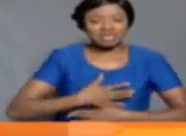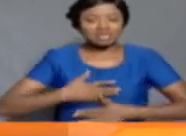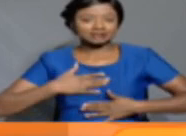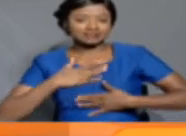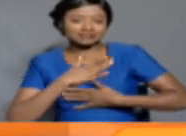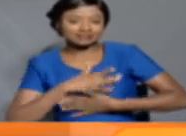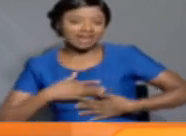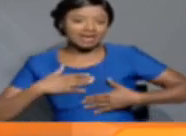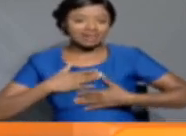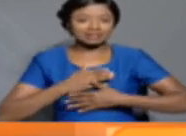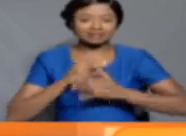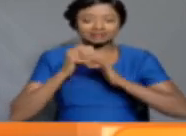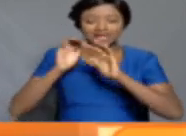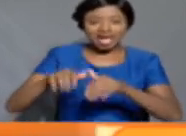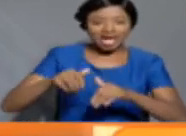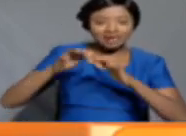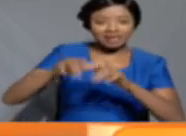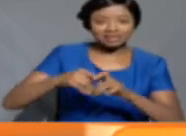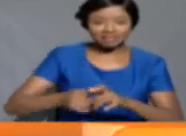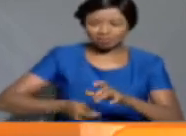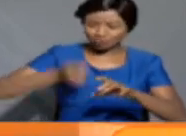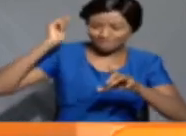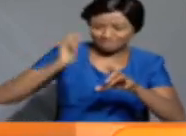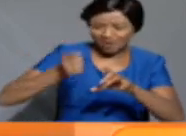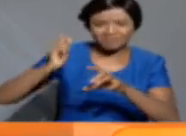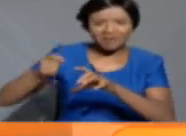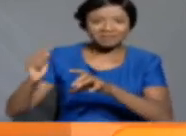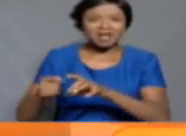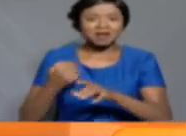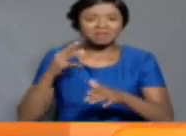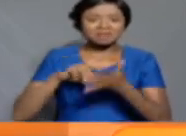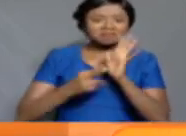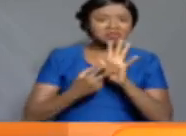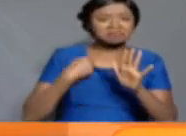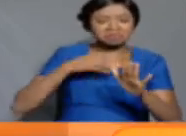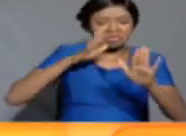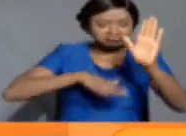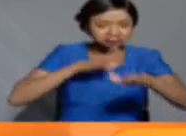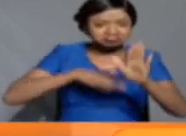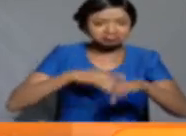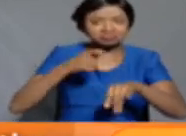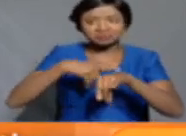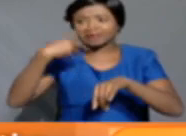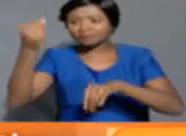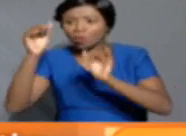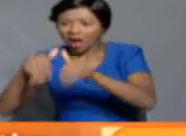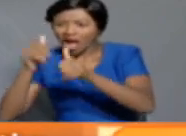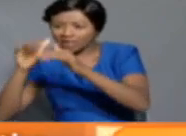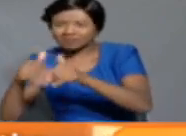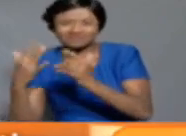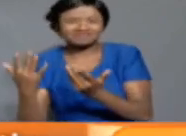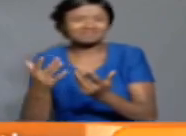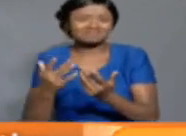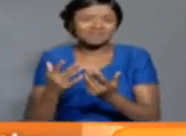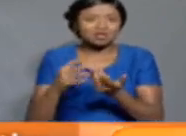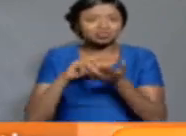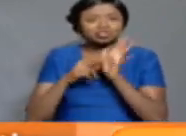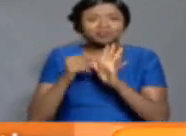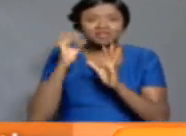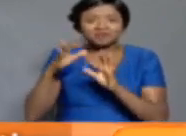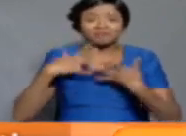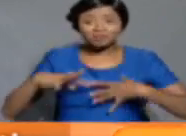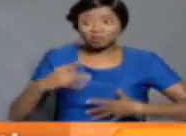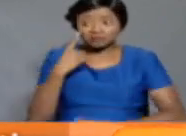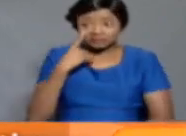make those too small to stools. Unaambia unafaa kushona, unafaa kwenda wakati wa agriculture mnaenda shambani pale mnalima. So hata wale ambao hawakuwa wameona